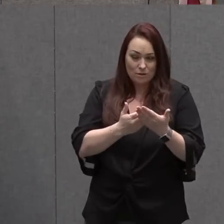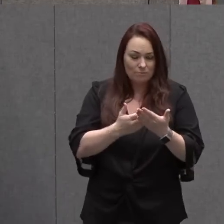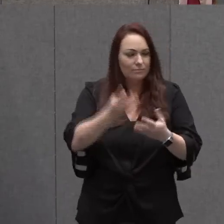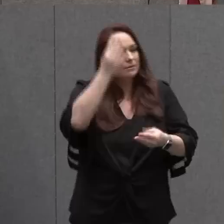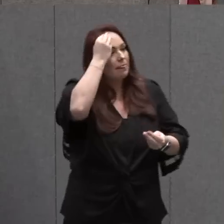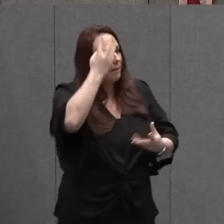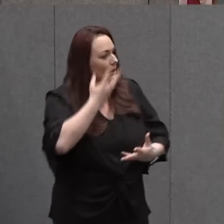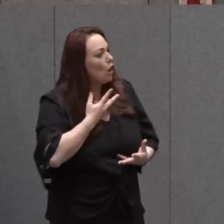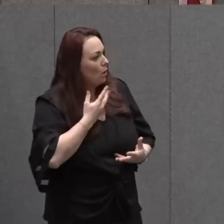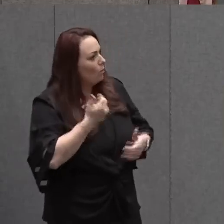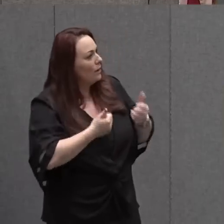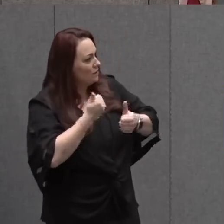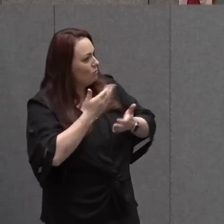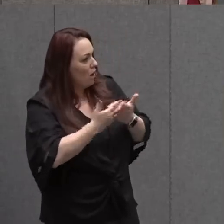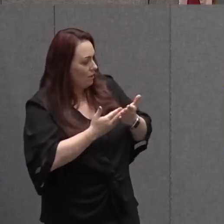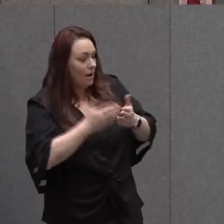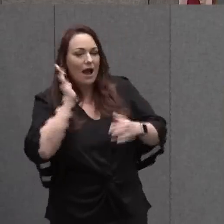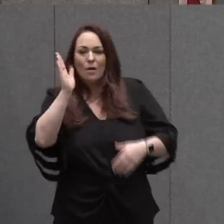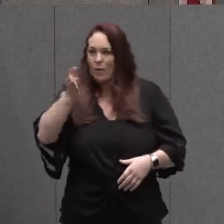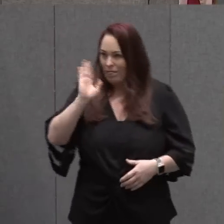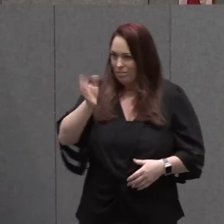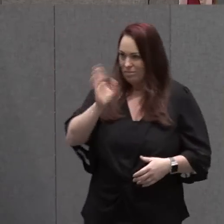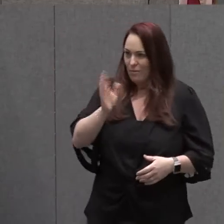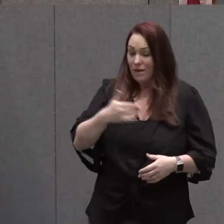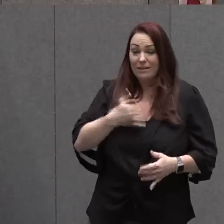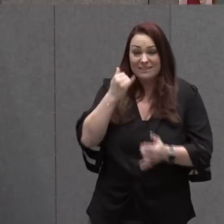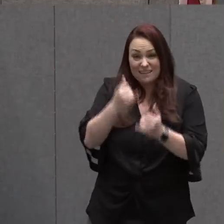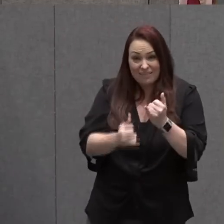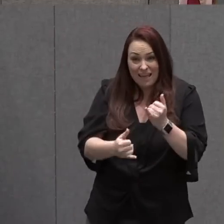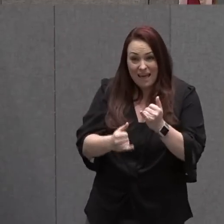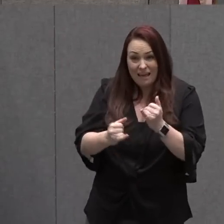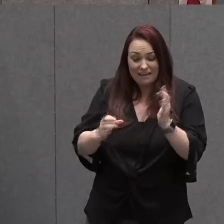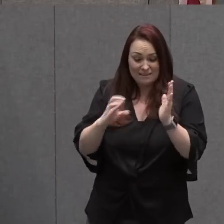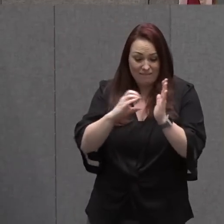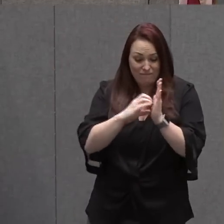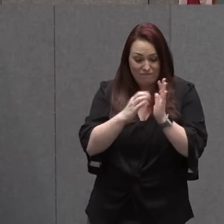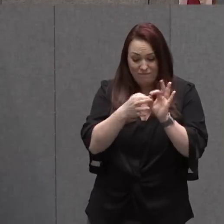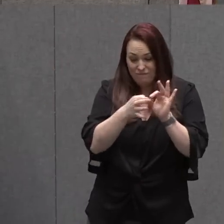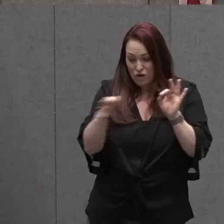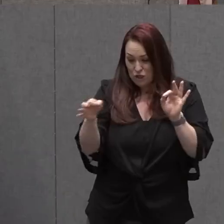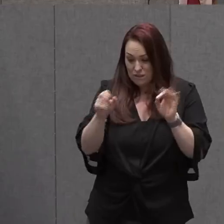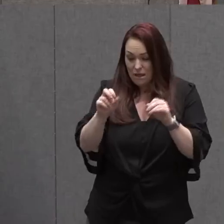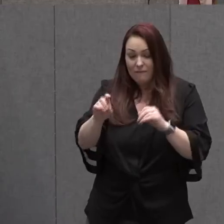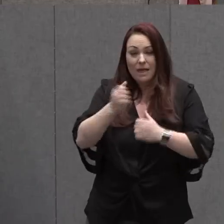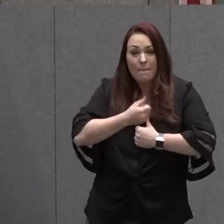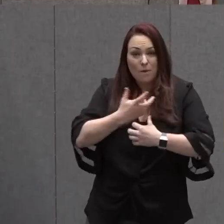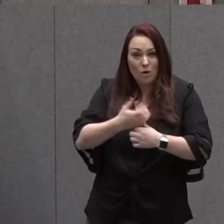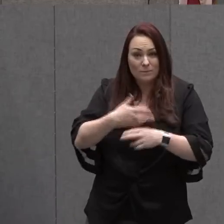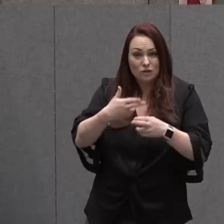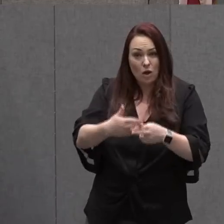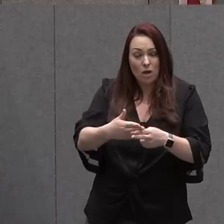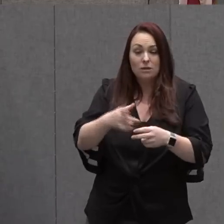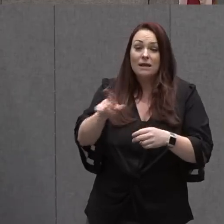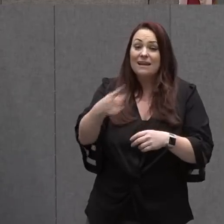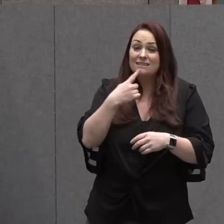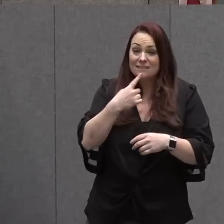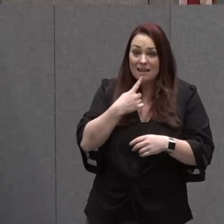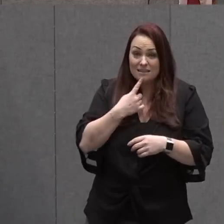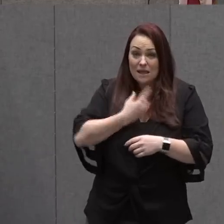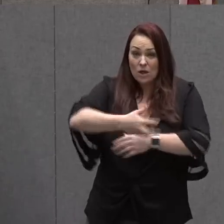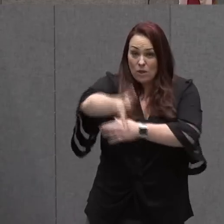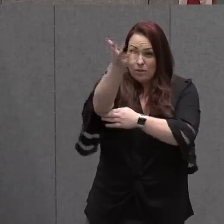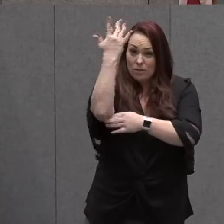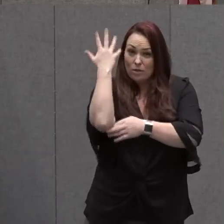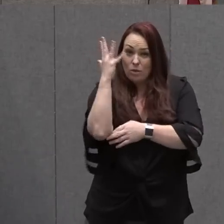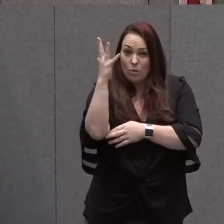share it with me, Miss Martindale? I think I will. It is the last verse of the poem and is called, or it says, "The woods